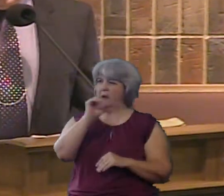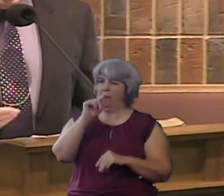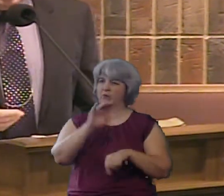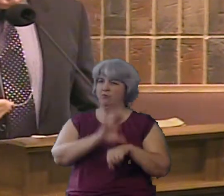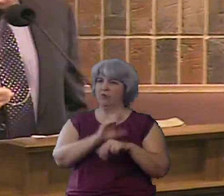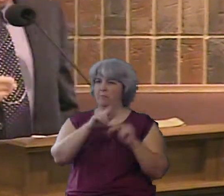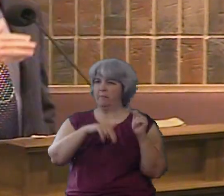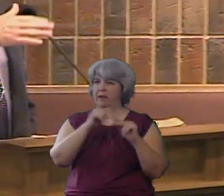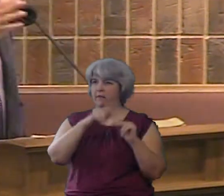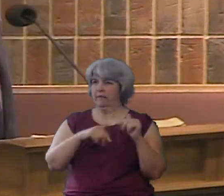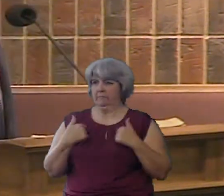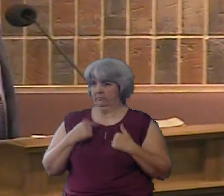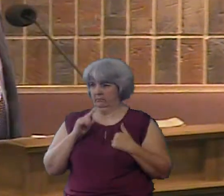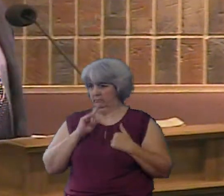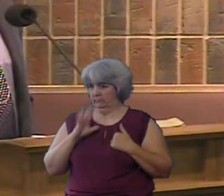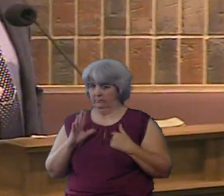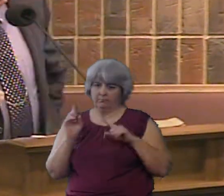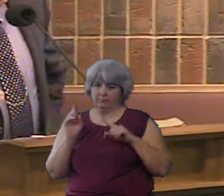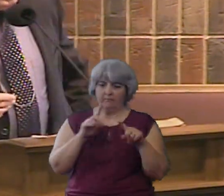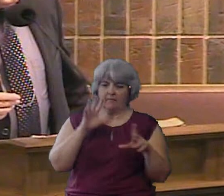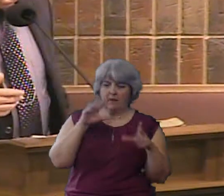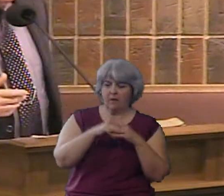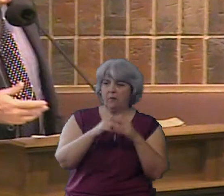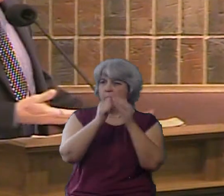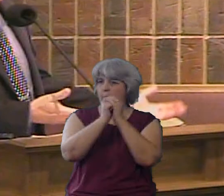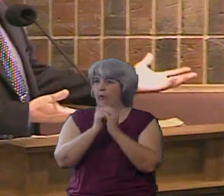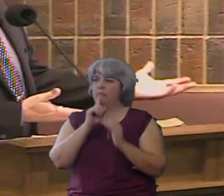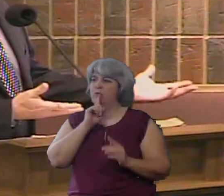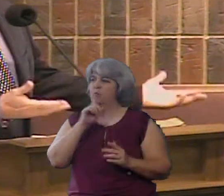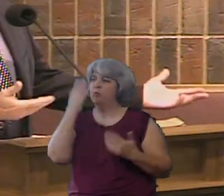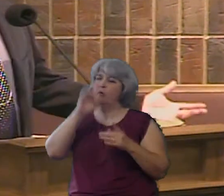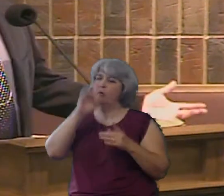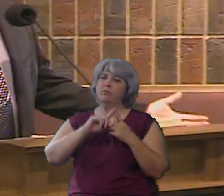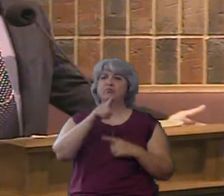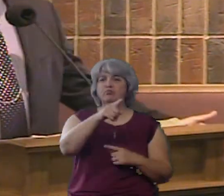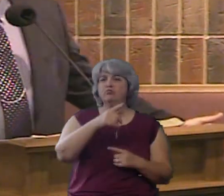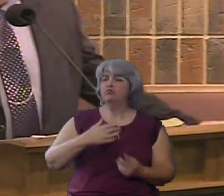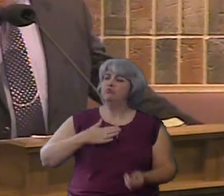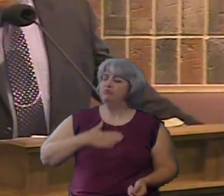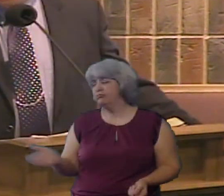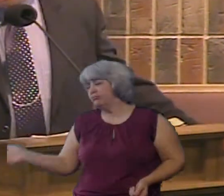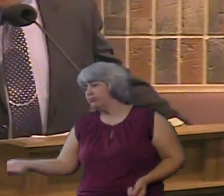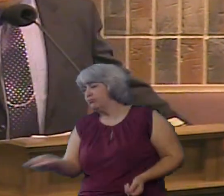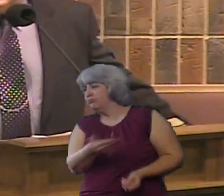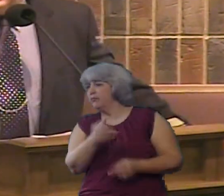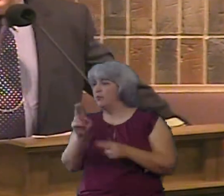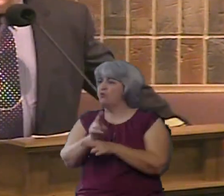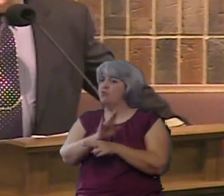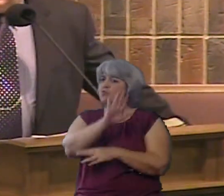didn't worship there. We weren't a part of them in any way, except we got to use their facilities there in Mount Pleasant.